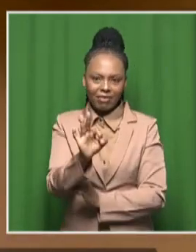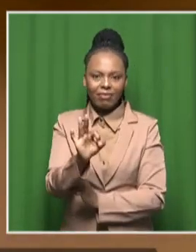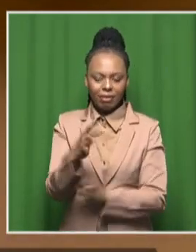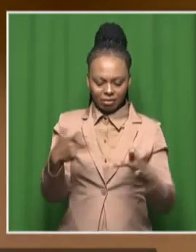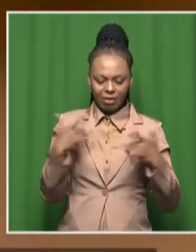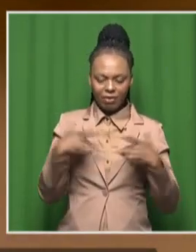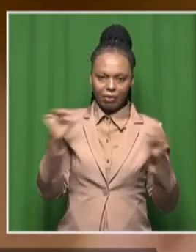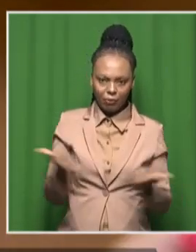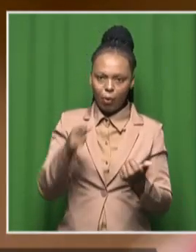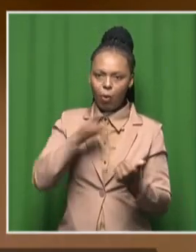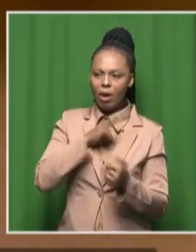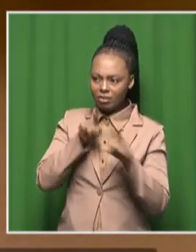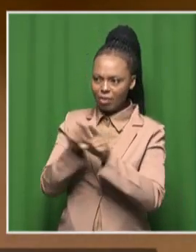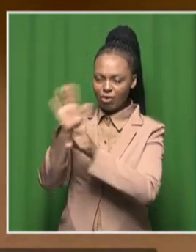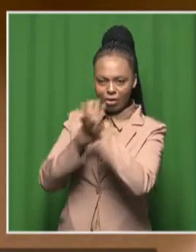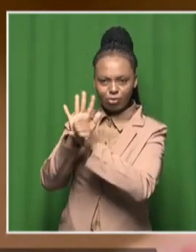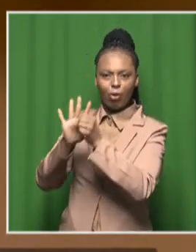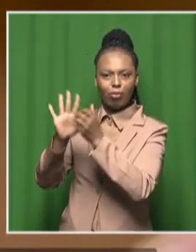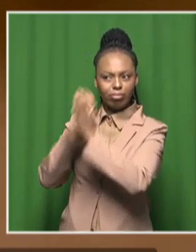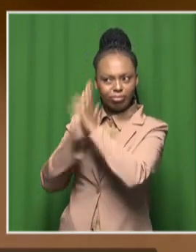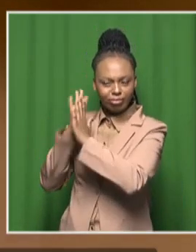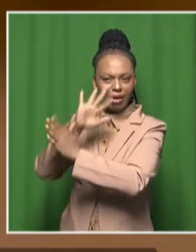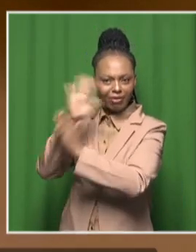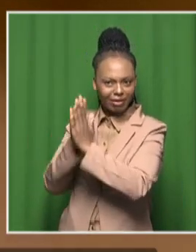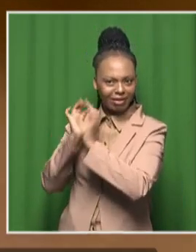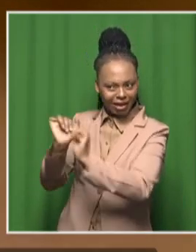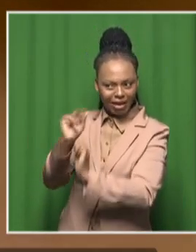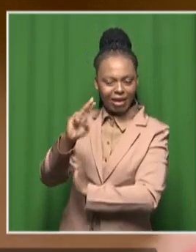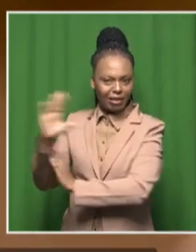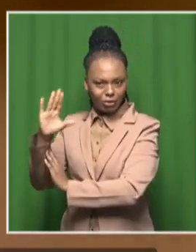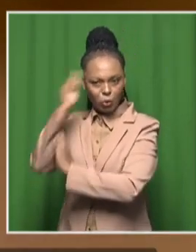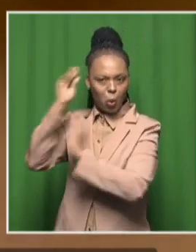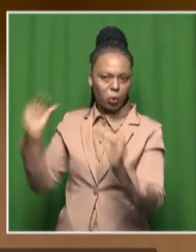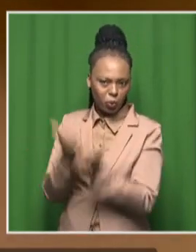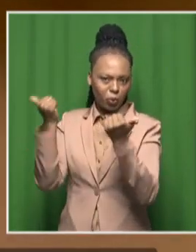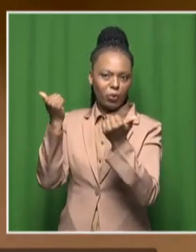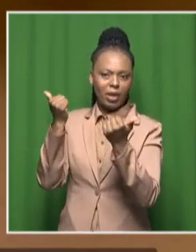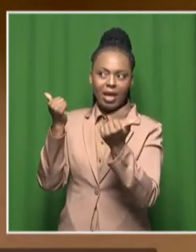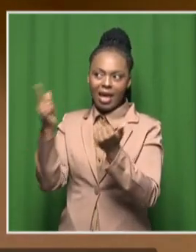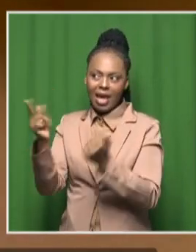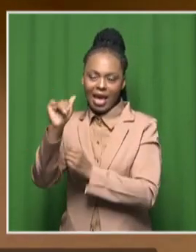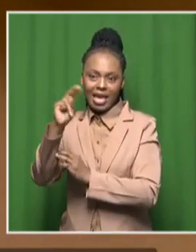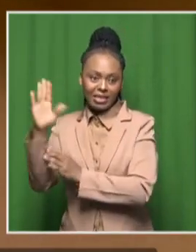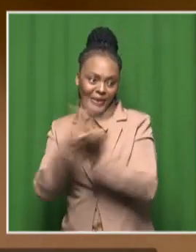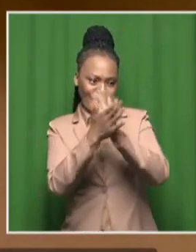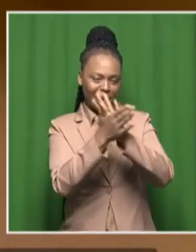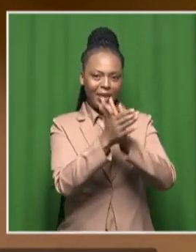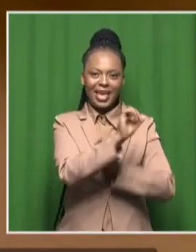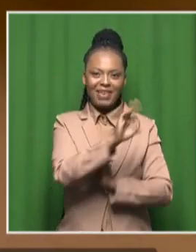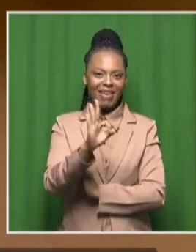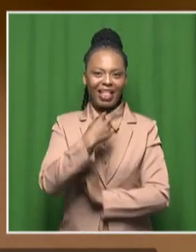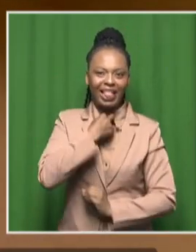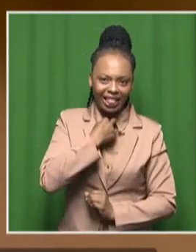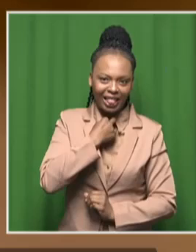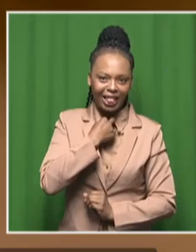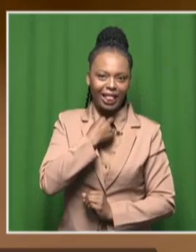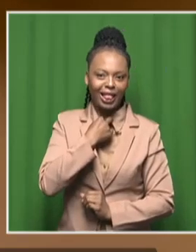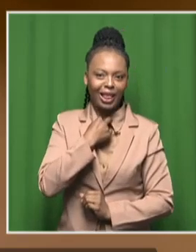script. So there was no way the ANC could infiltrate the EFF. And so all other